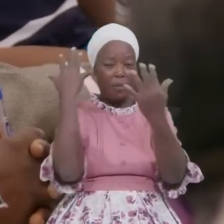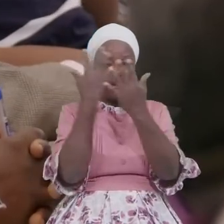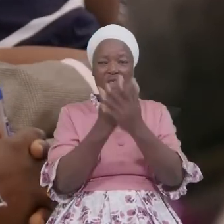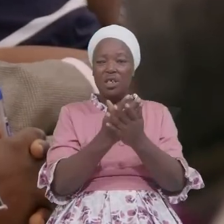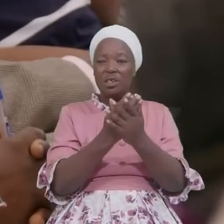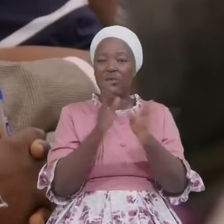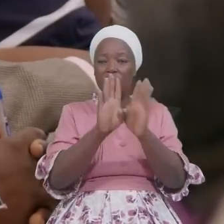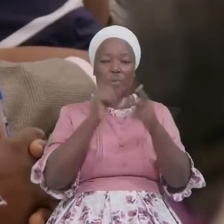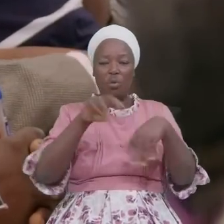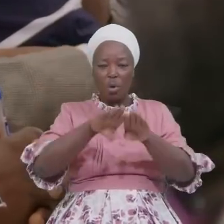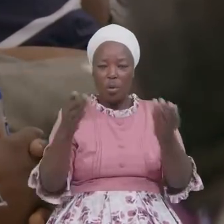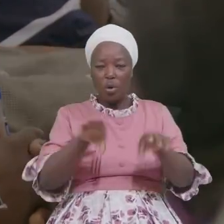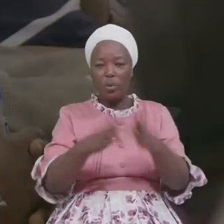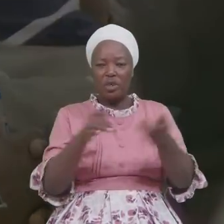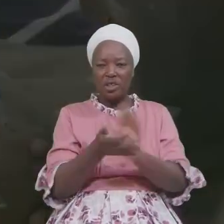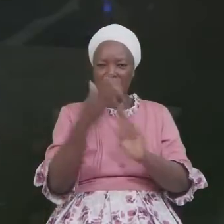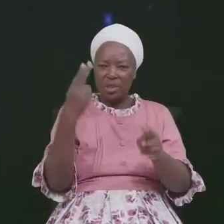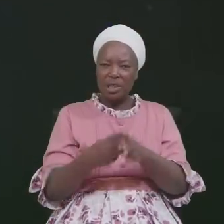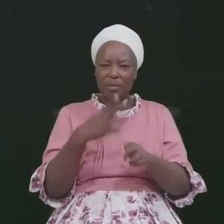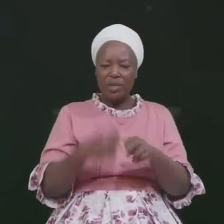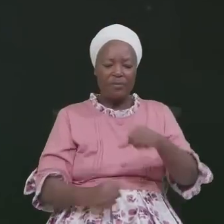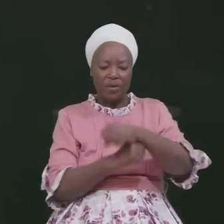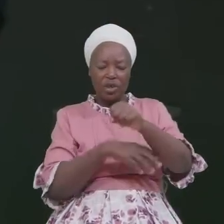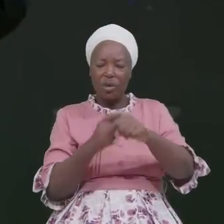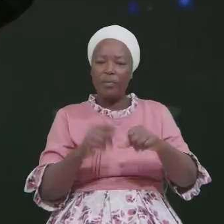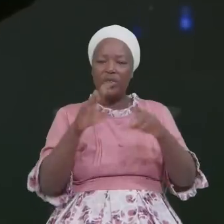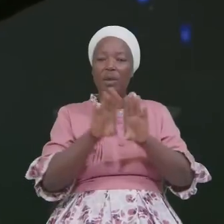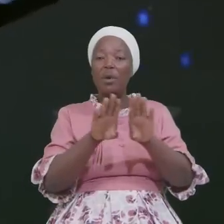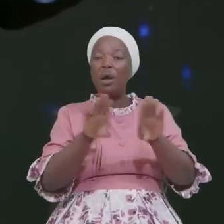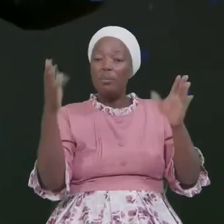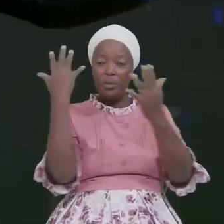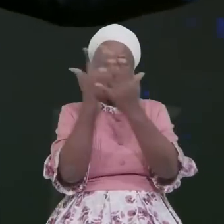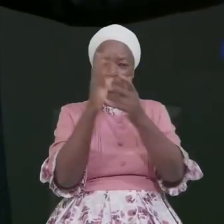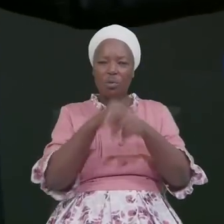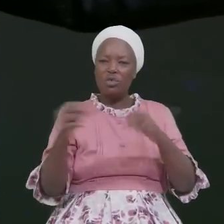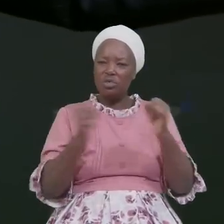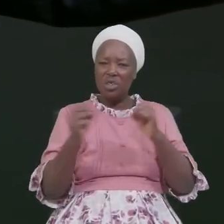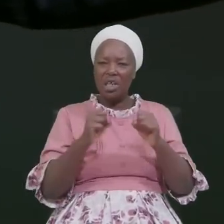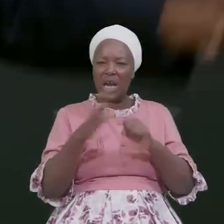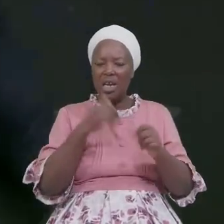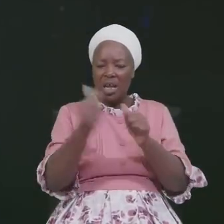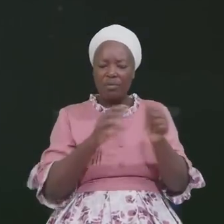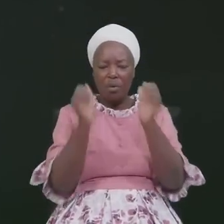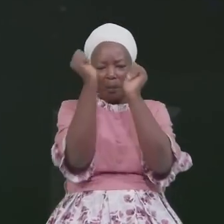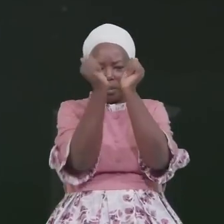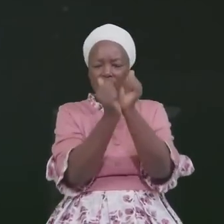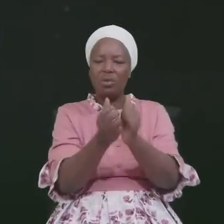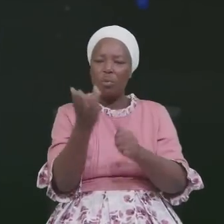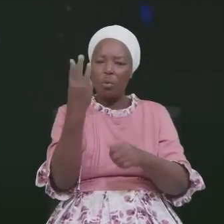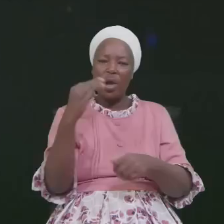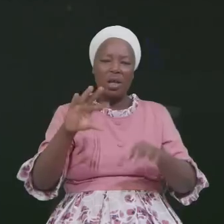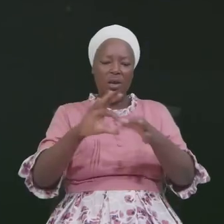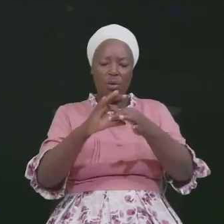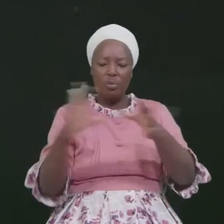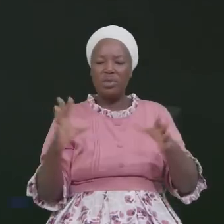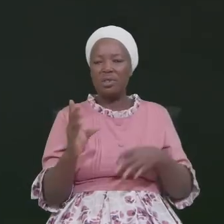foundation of the prison was shaking, and everyone's bands were